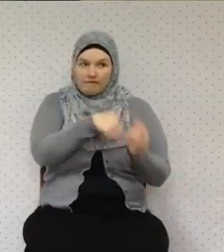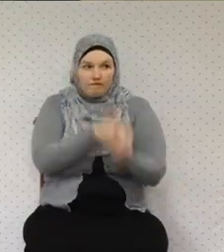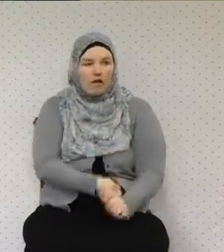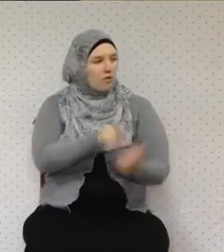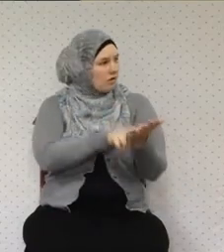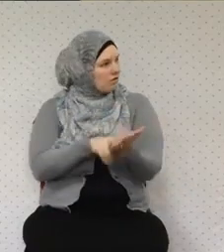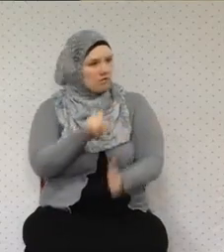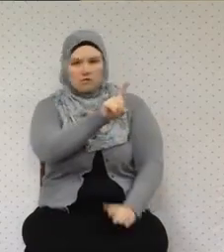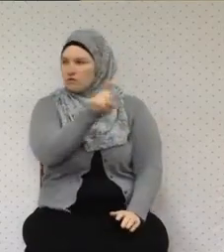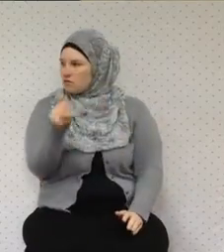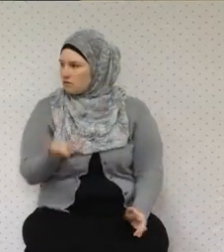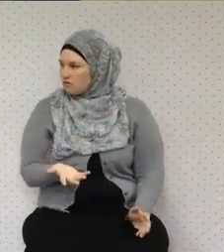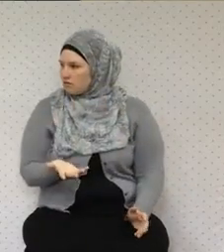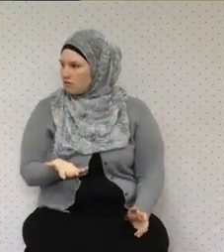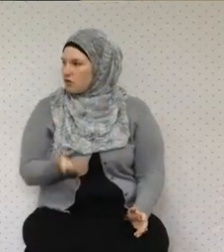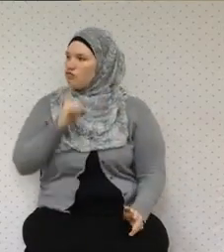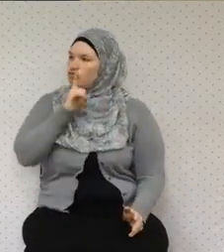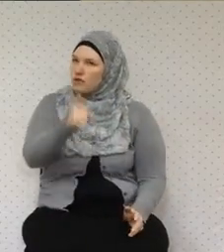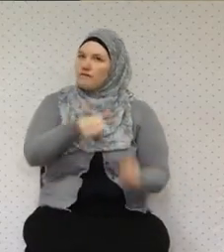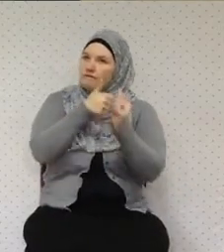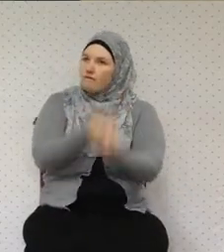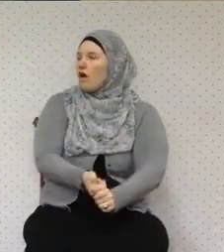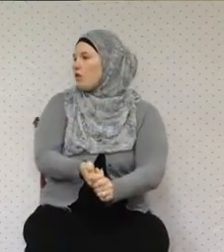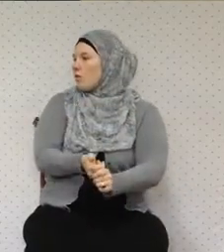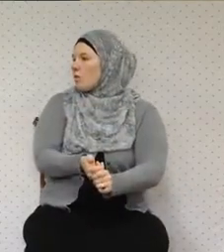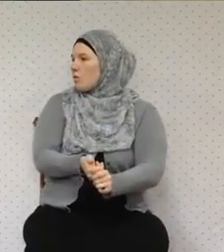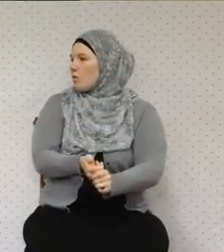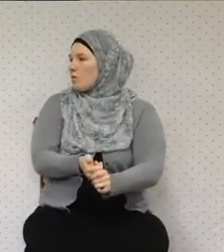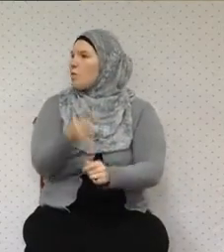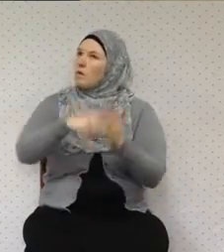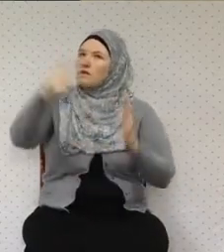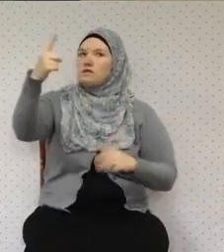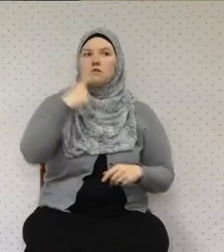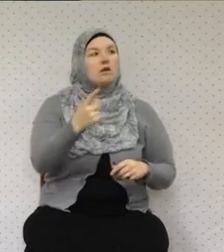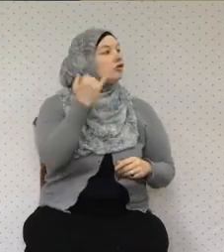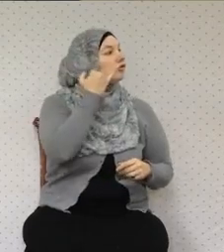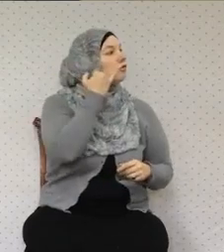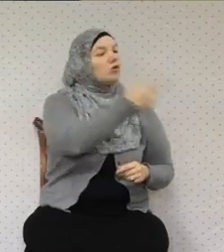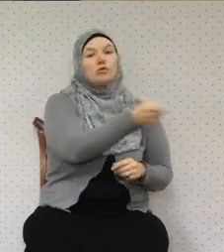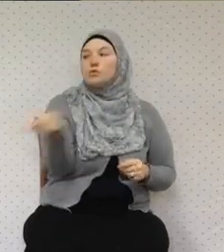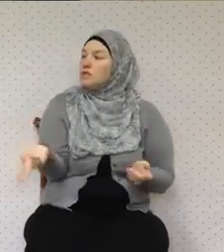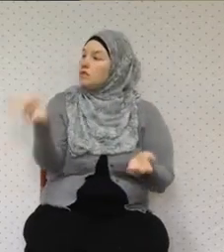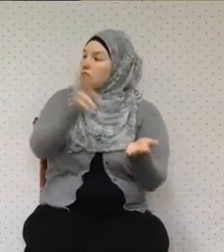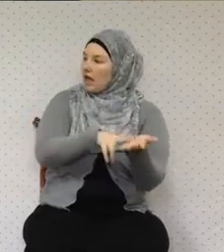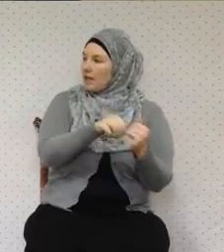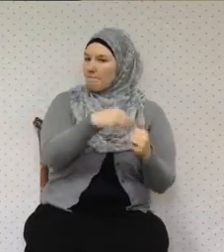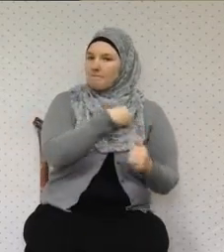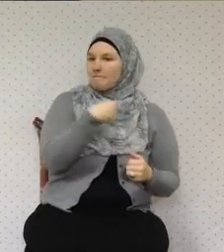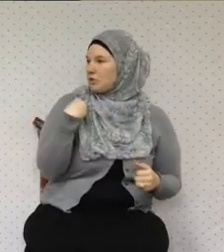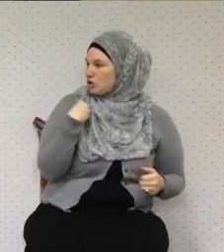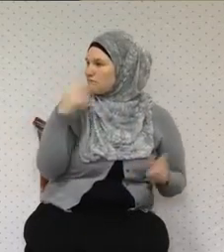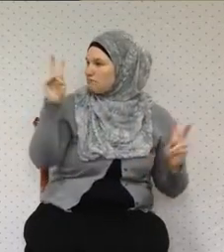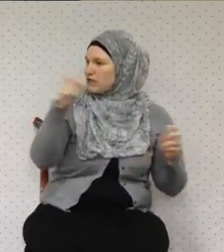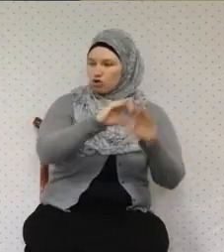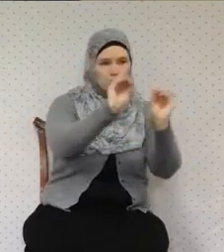member may anyone be to any organization or any group where he signs, he never pays